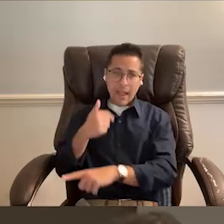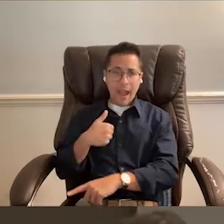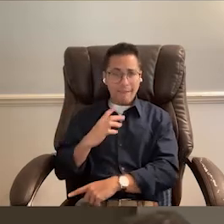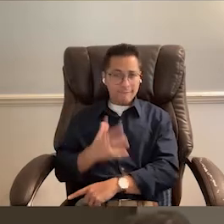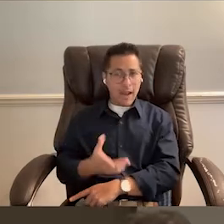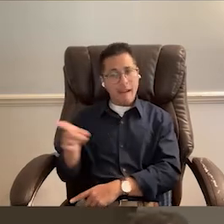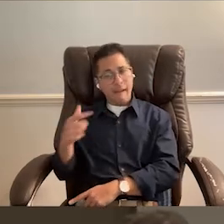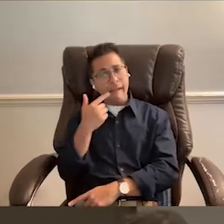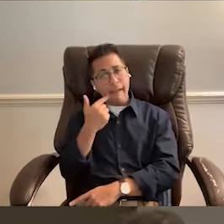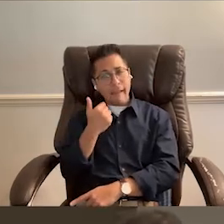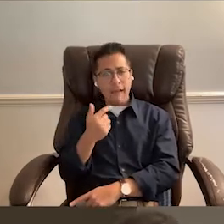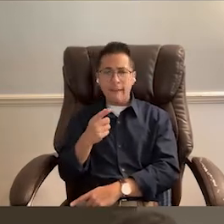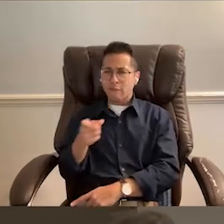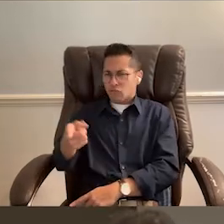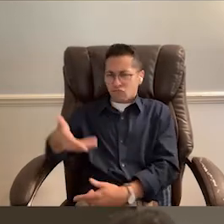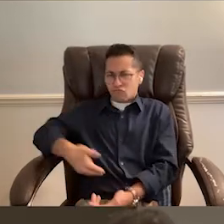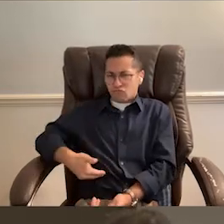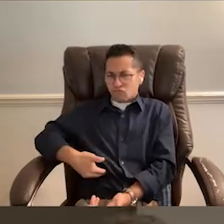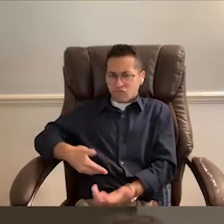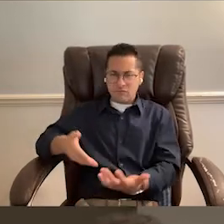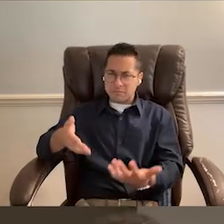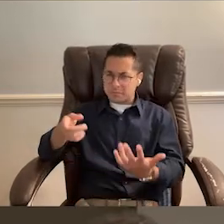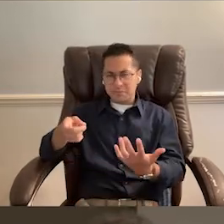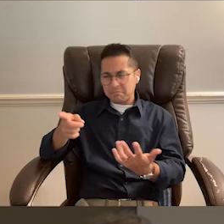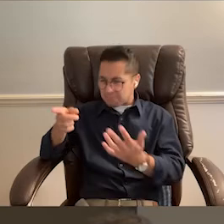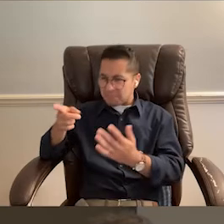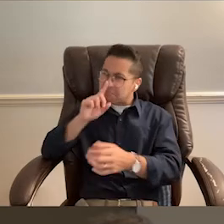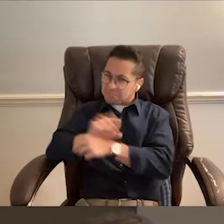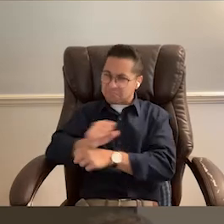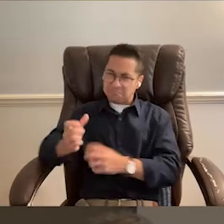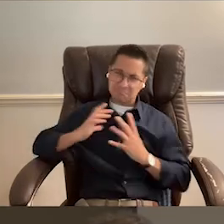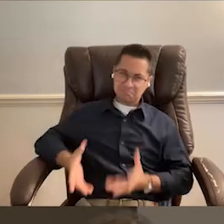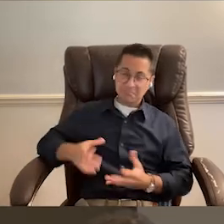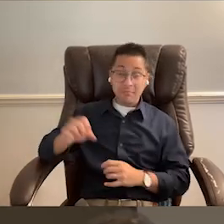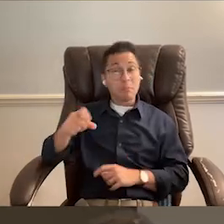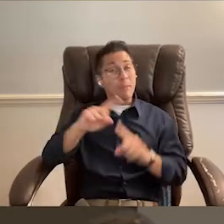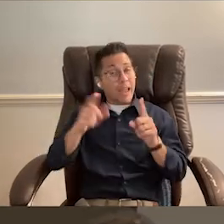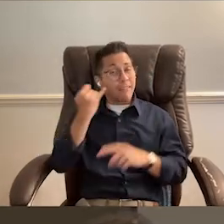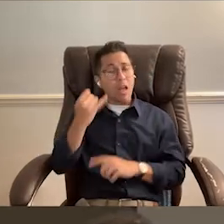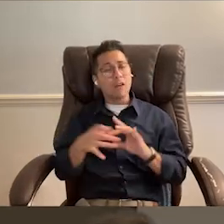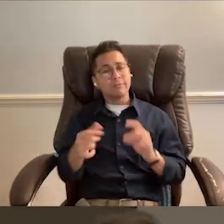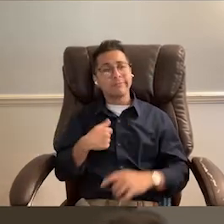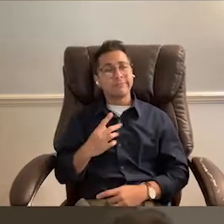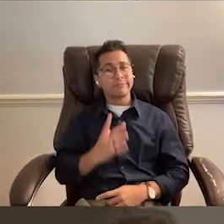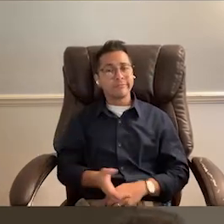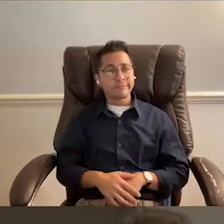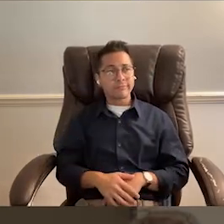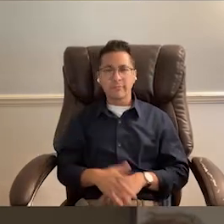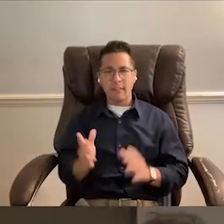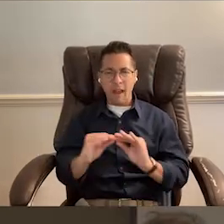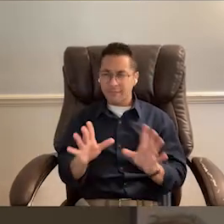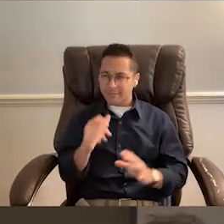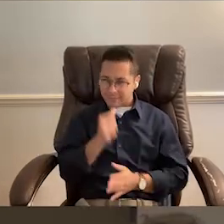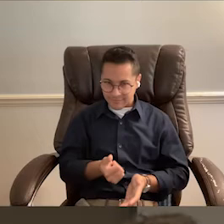If your child, the way they say it, they say I'm fine and they're laughing about it, and it's something that